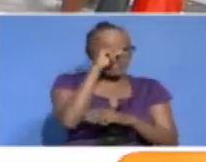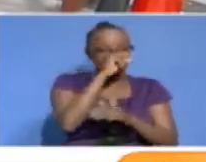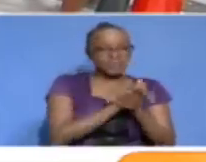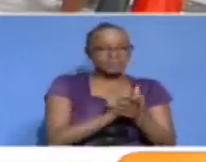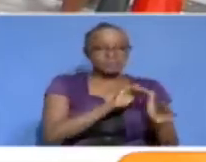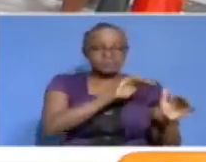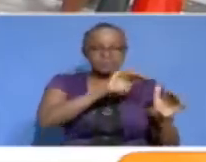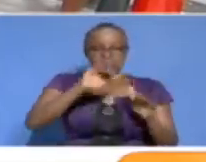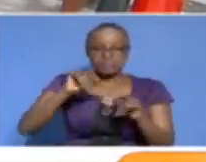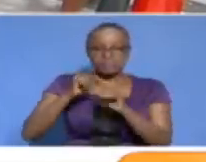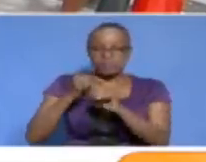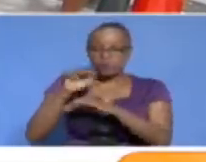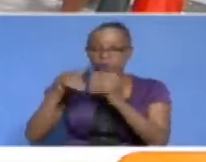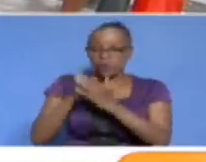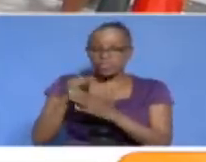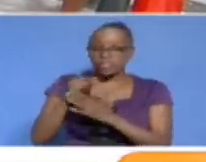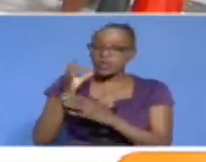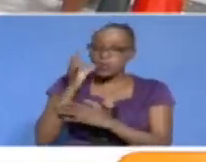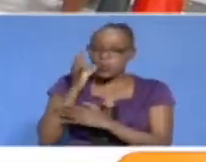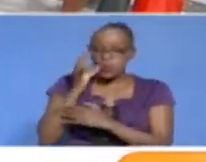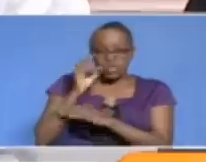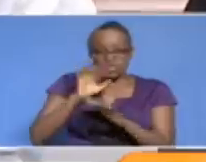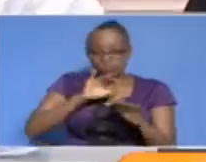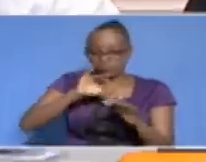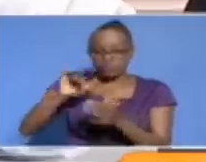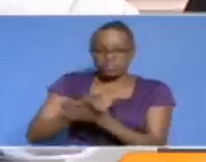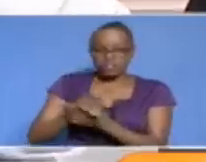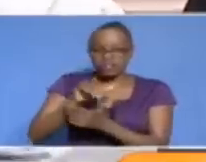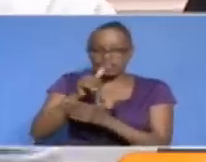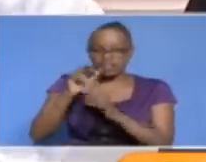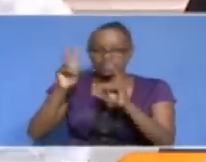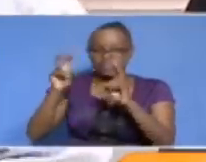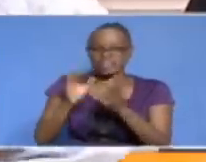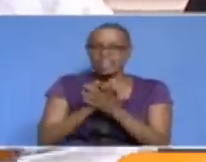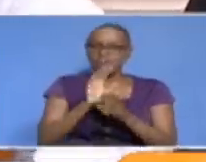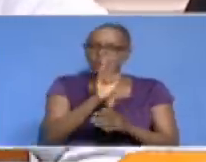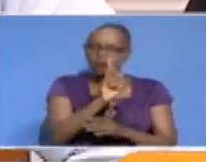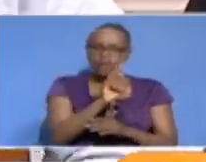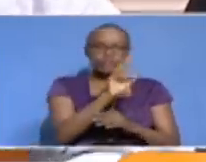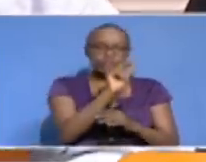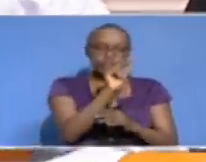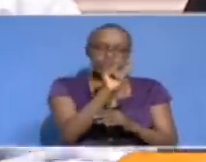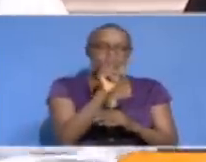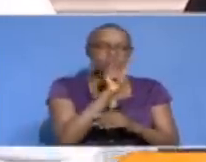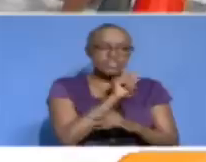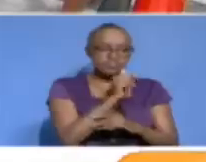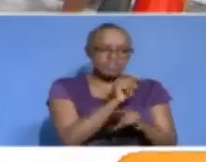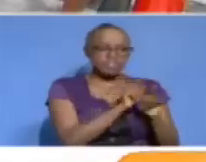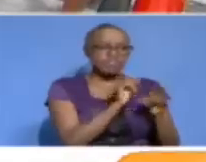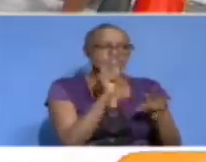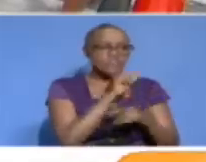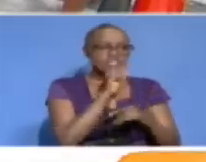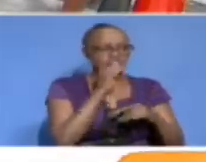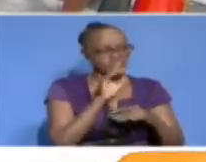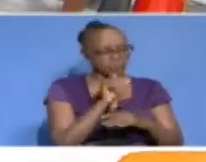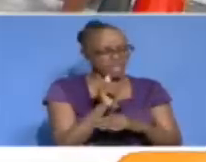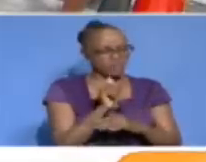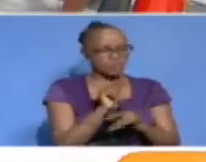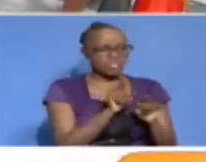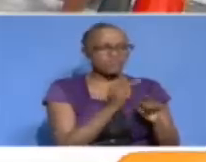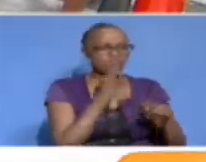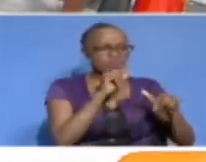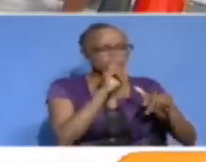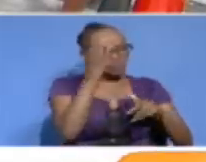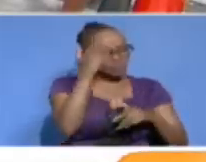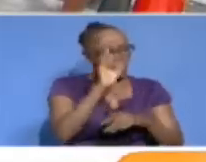let's move on from all that smoke to another topic. No, let's finish with Waititu. No, because him is talking about you